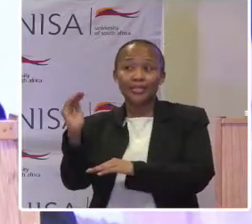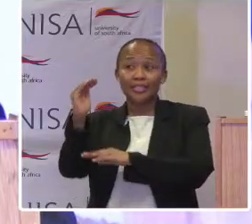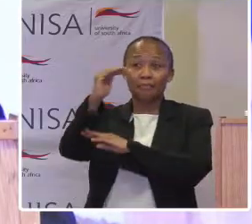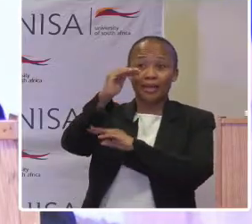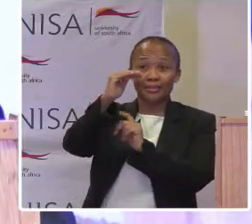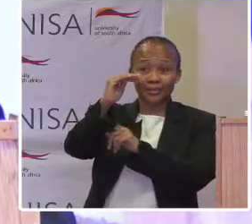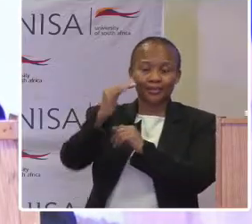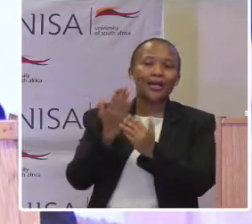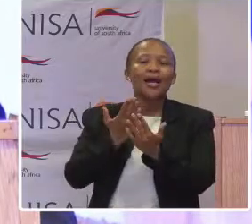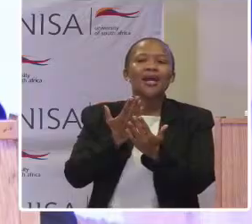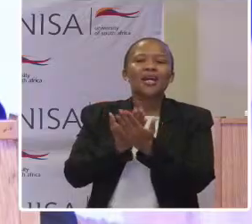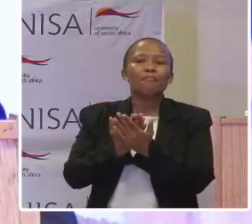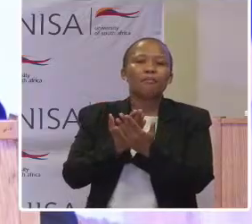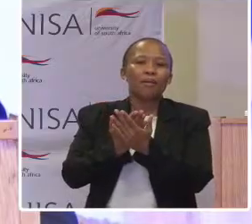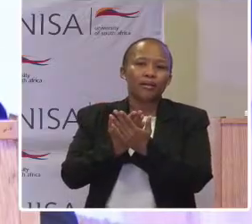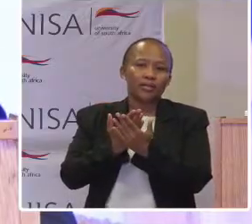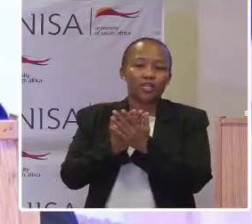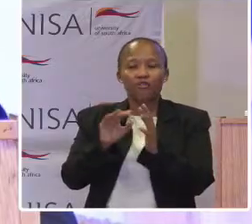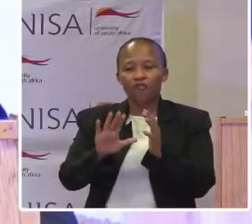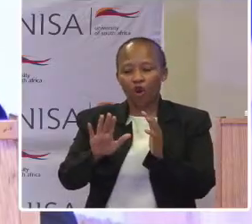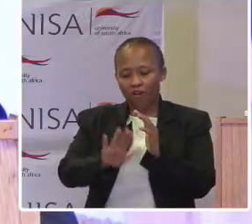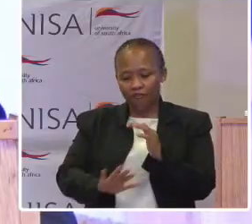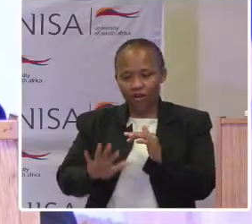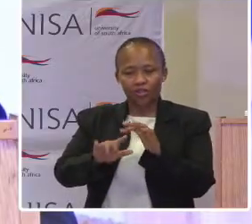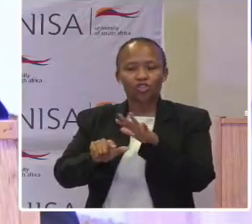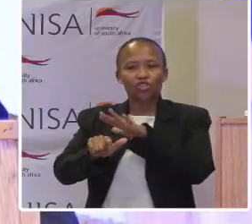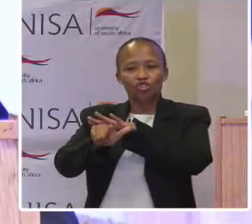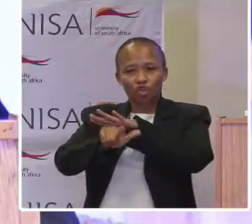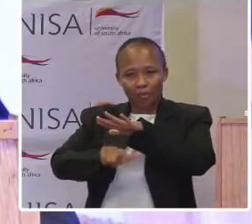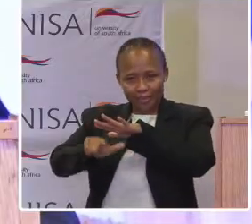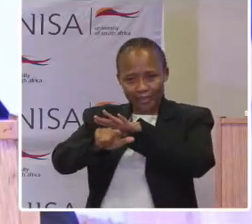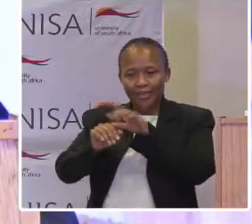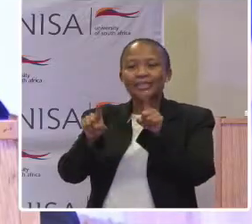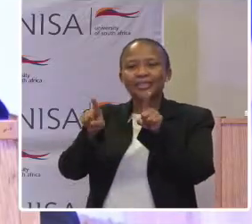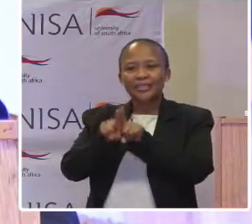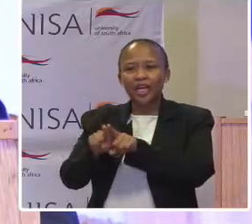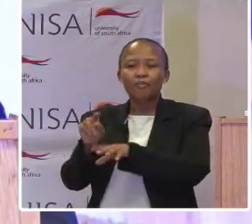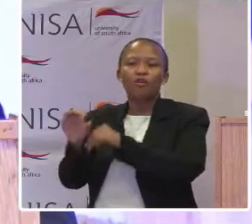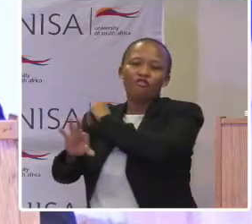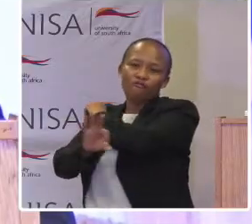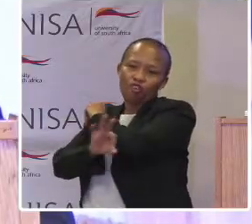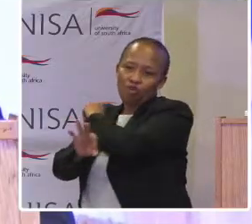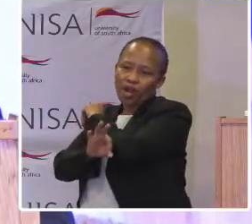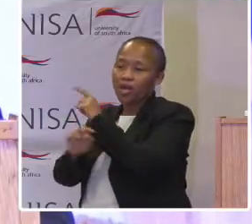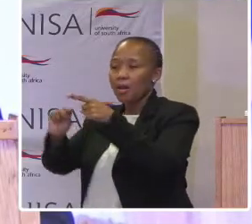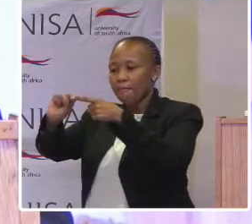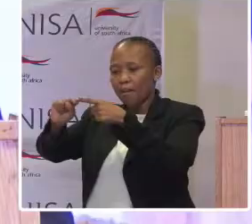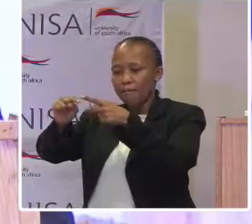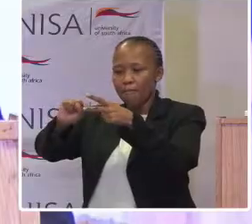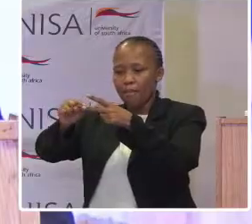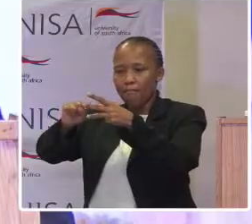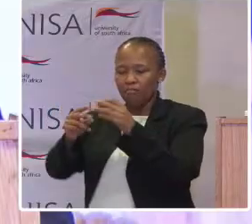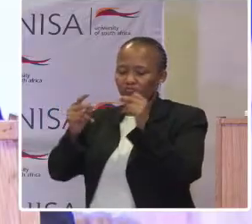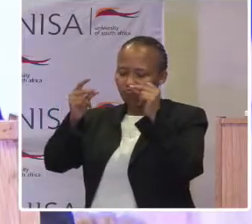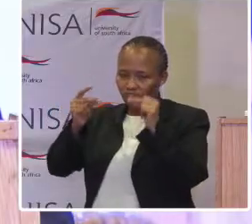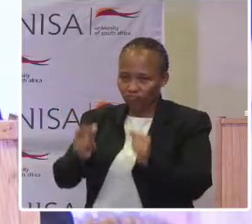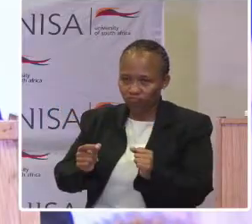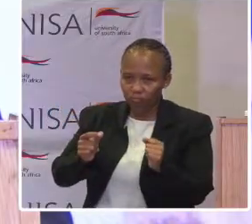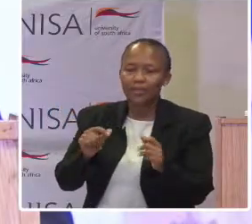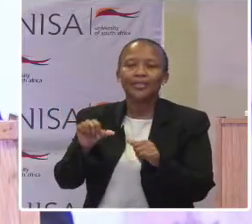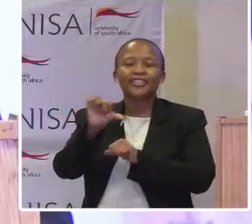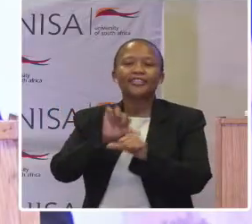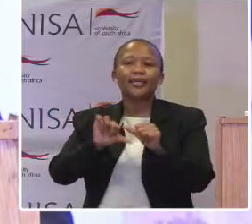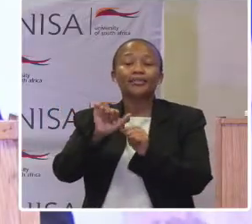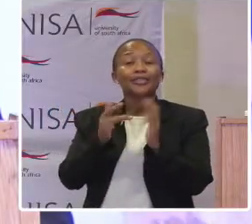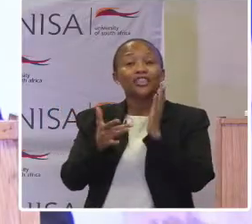to support South Africa's domestic and foreign policy objectives. Foster a robust science and technology base in